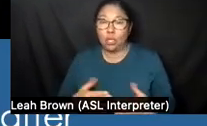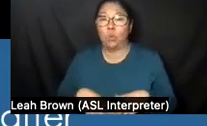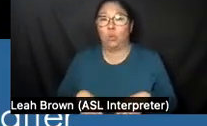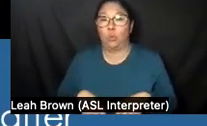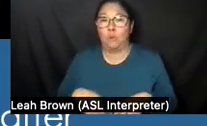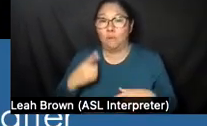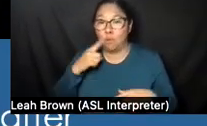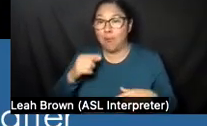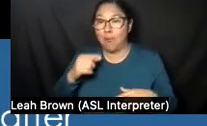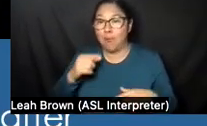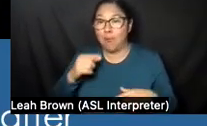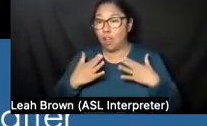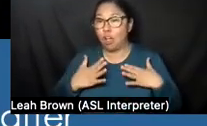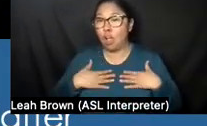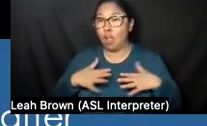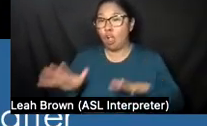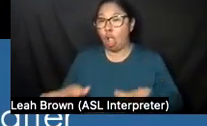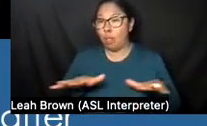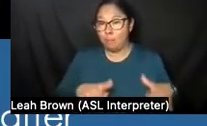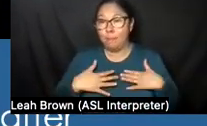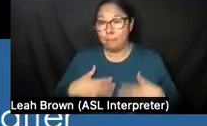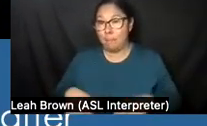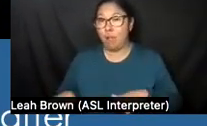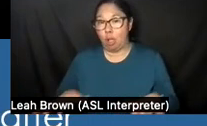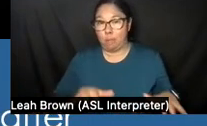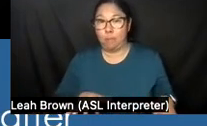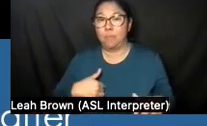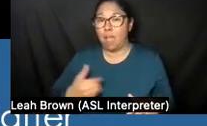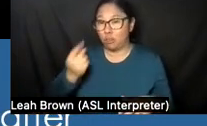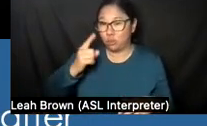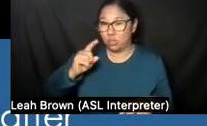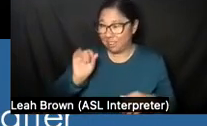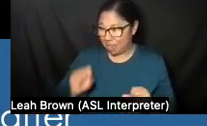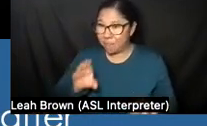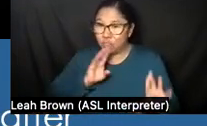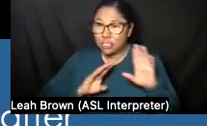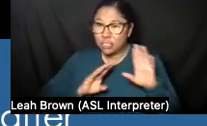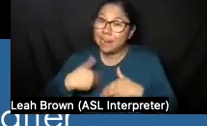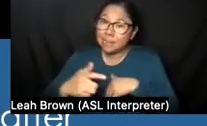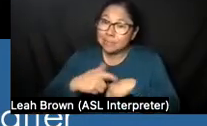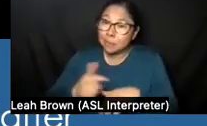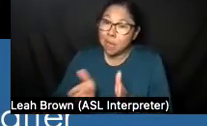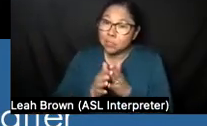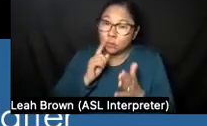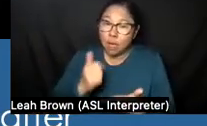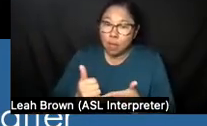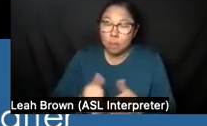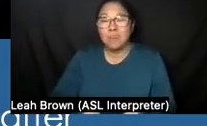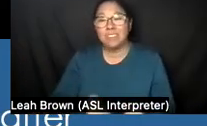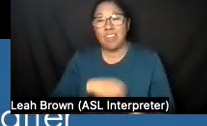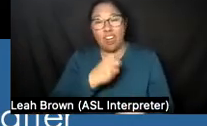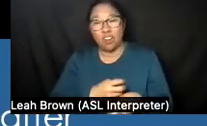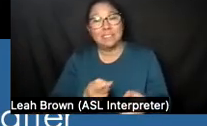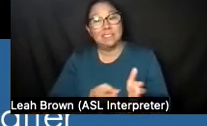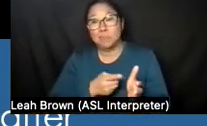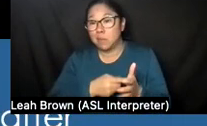not their actions. I understand that can be frustrating. Next time you can ask me for help. Or it's hard to not get what you want sometimes. Let's